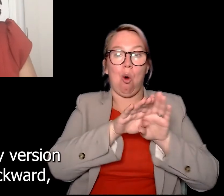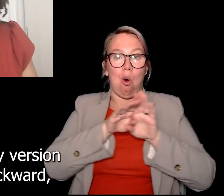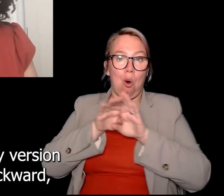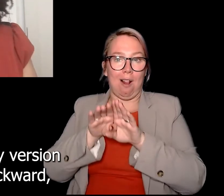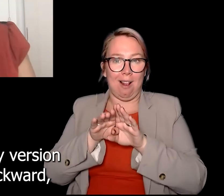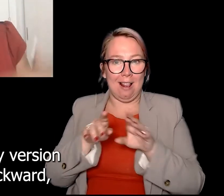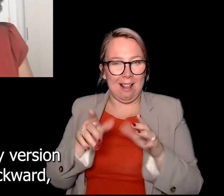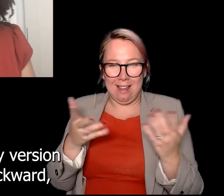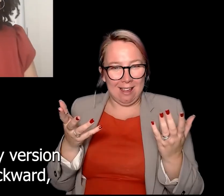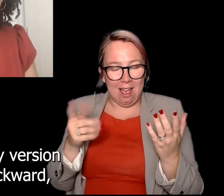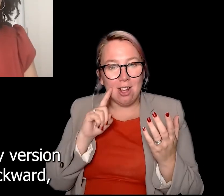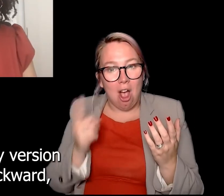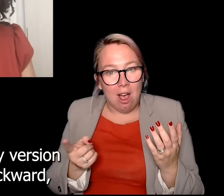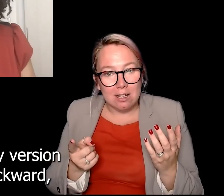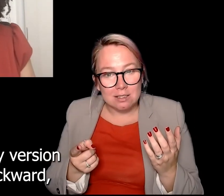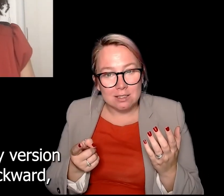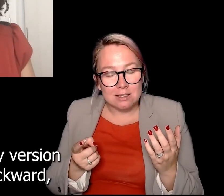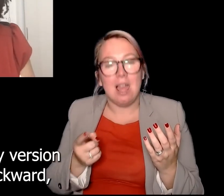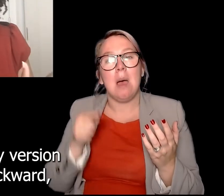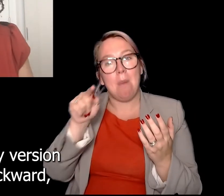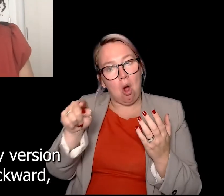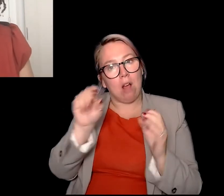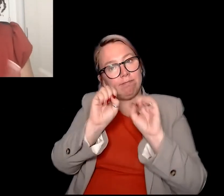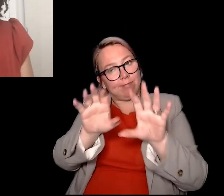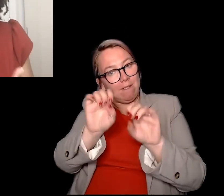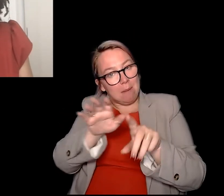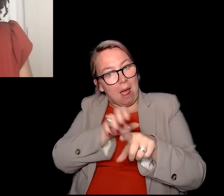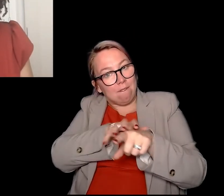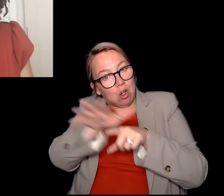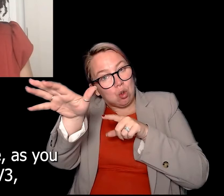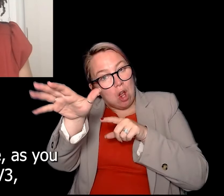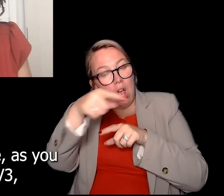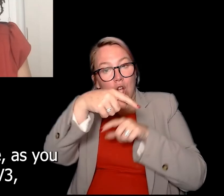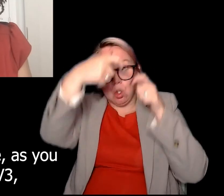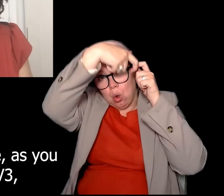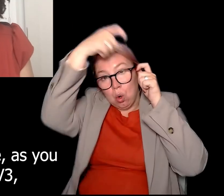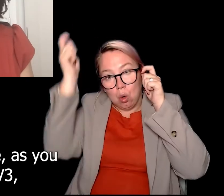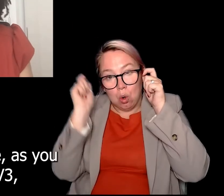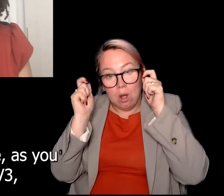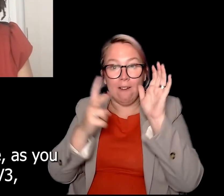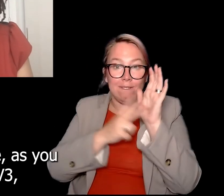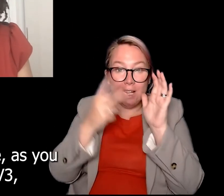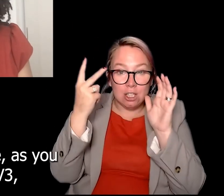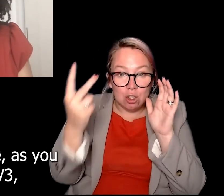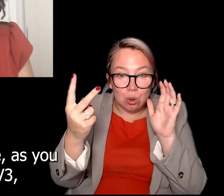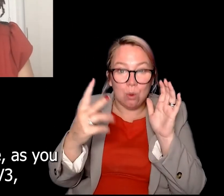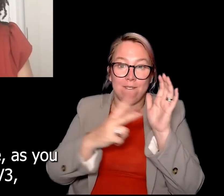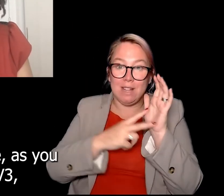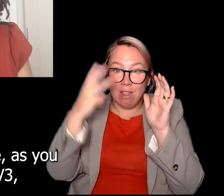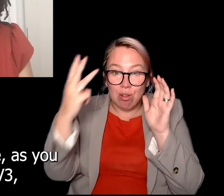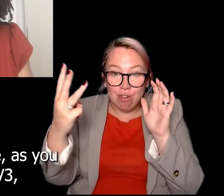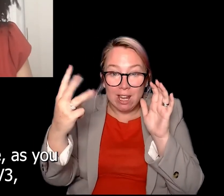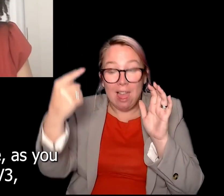create something that retrofits every version of the hardware moving backwards, so just so I can use it. But I am saying in the future, as you make your